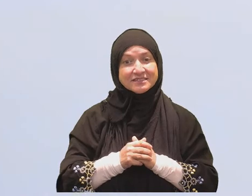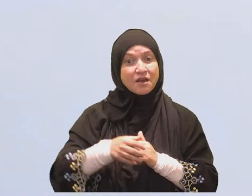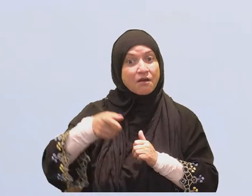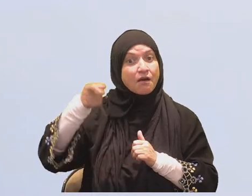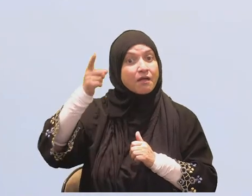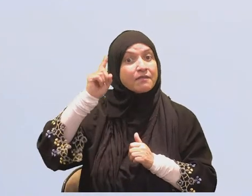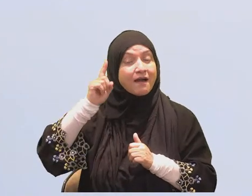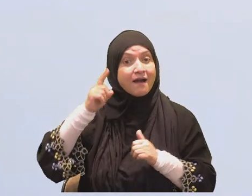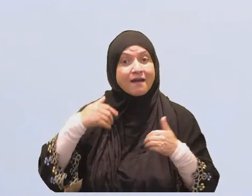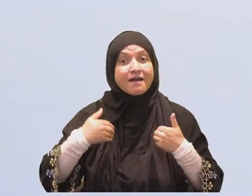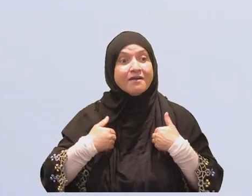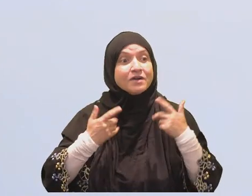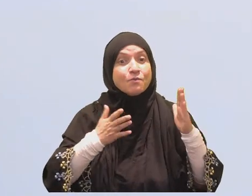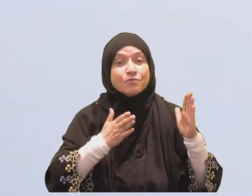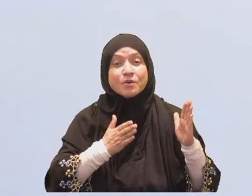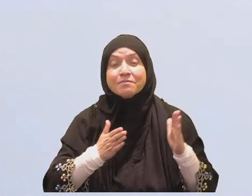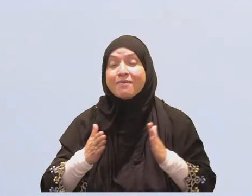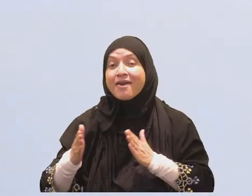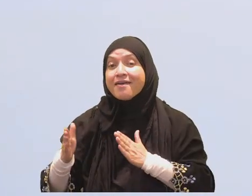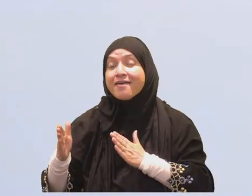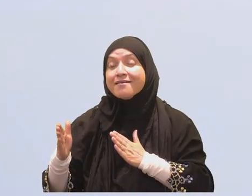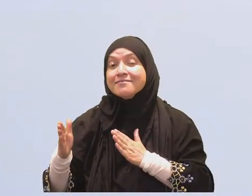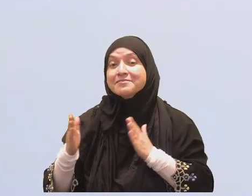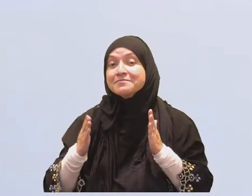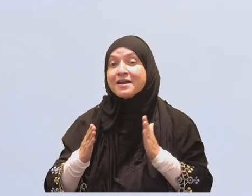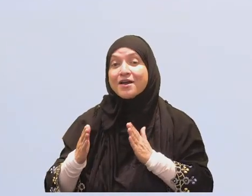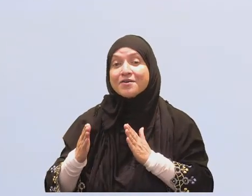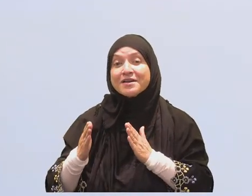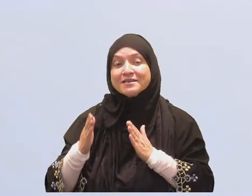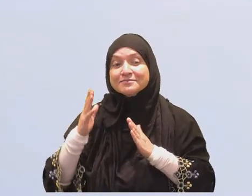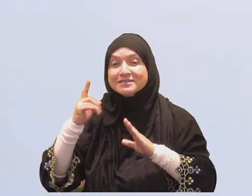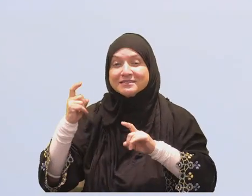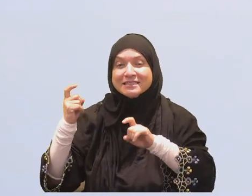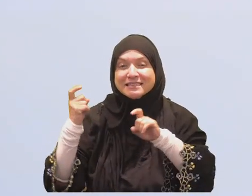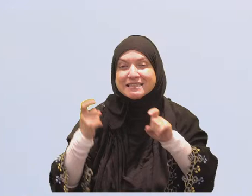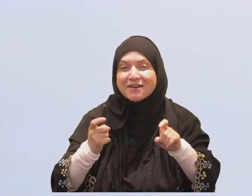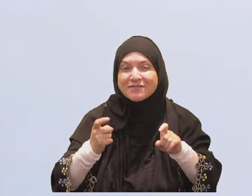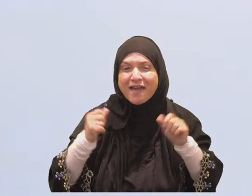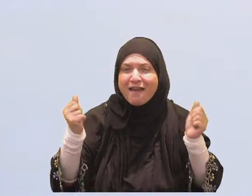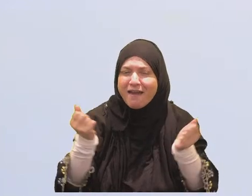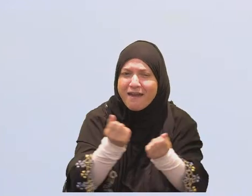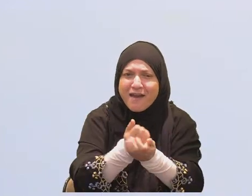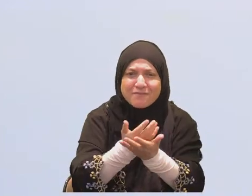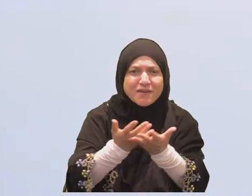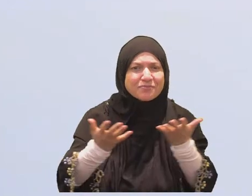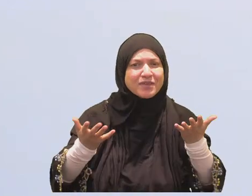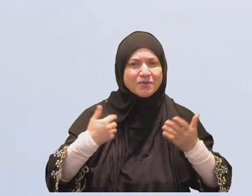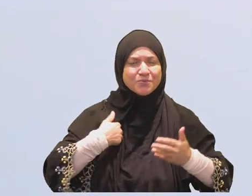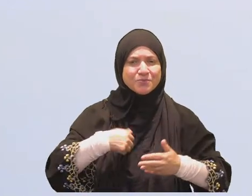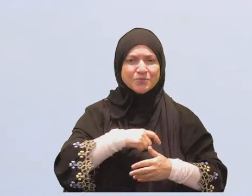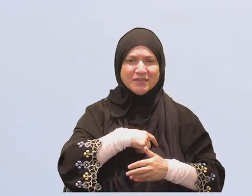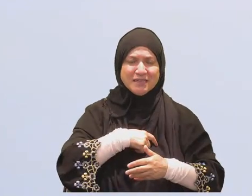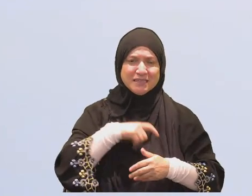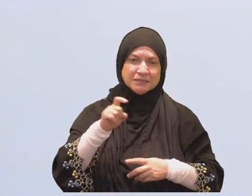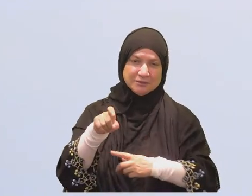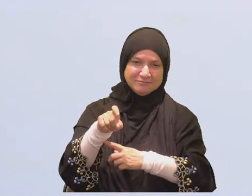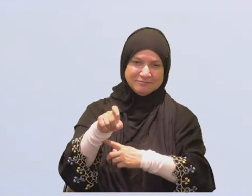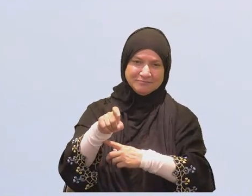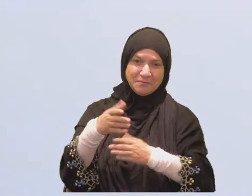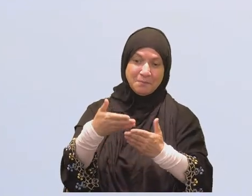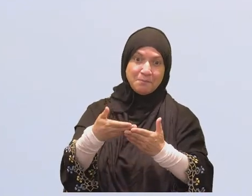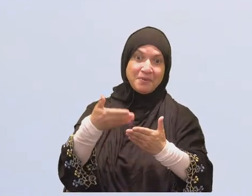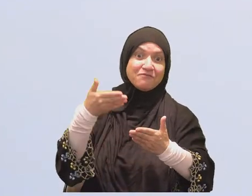the means for our guidance before we were created. As we know, the Quran embodies His eternal